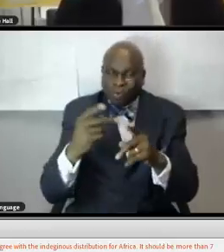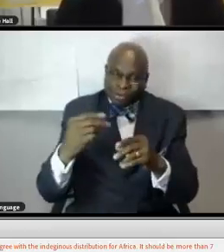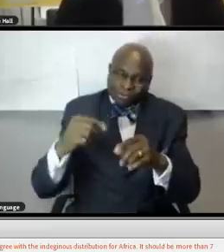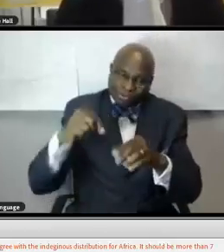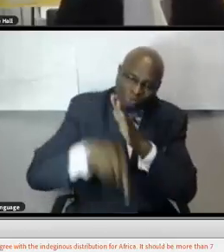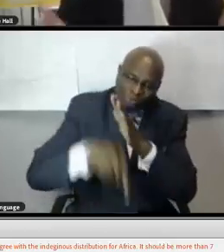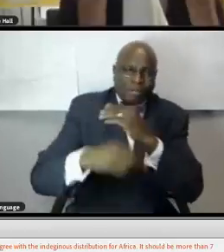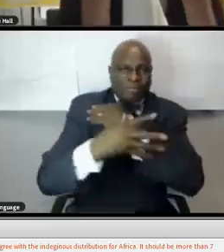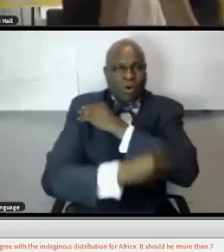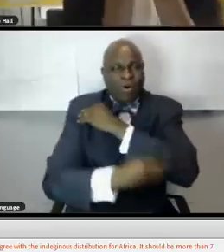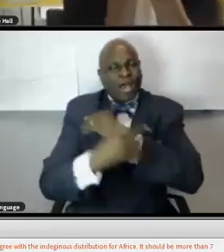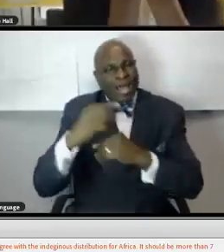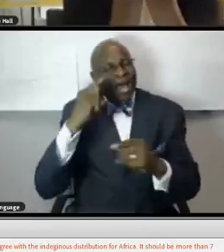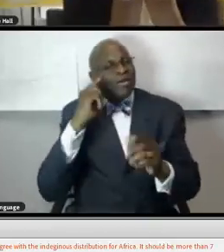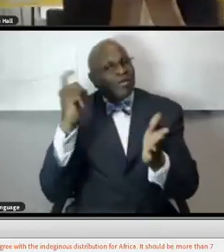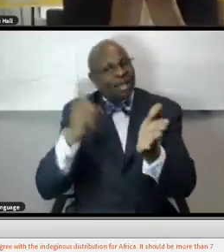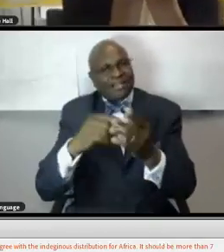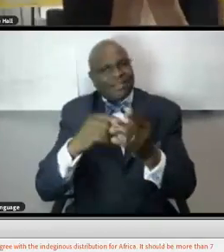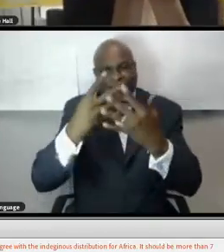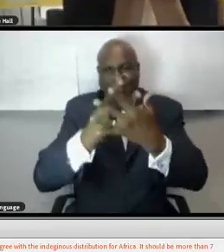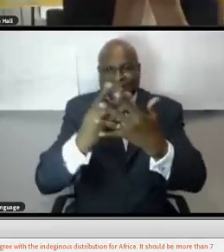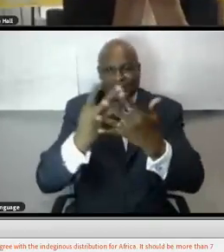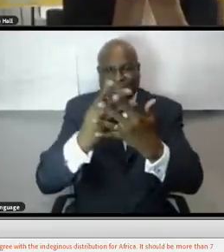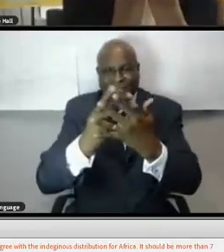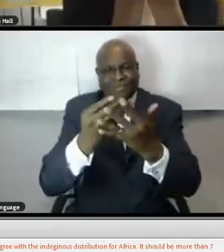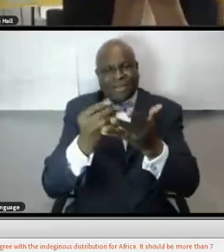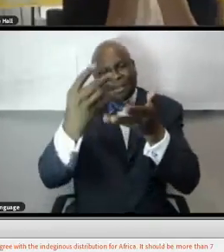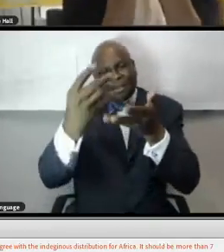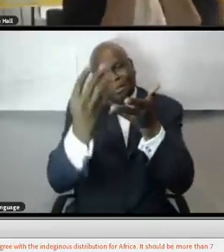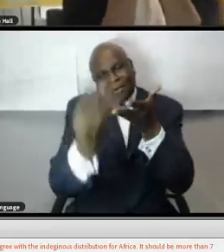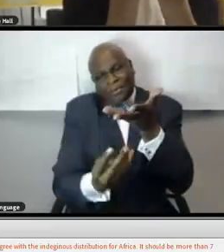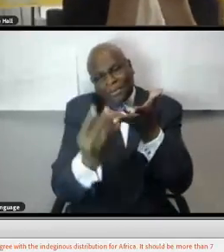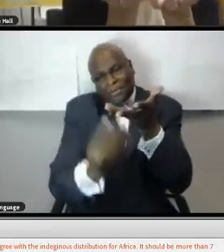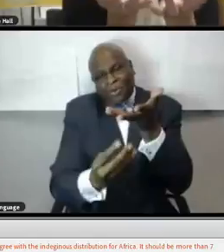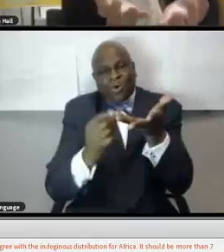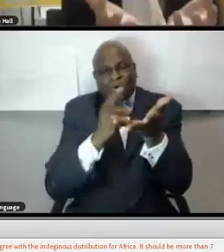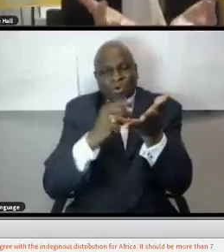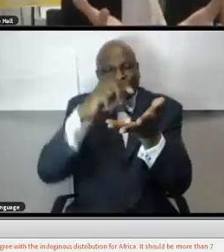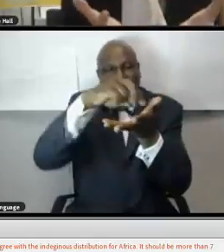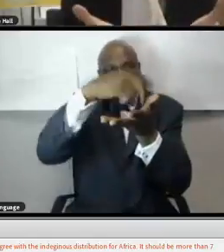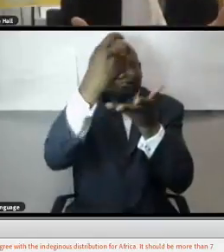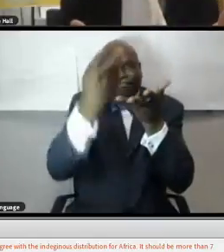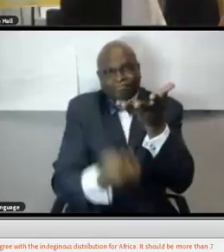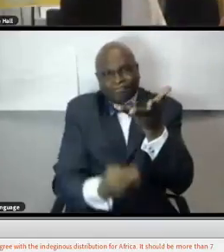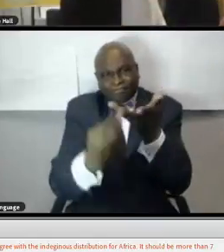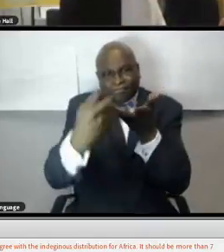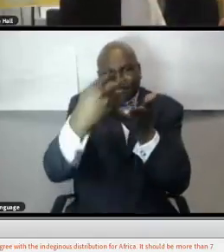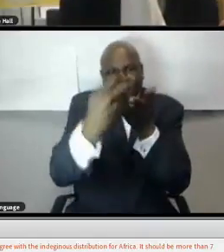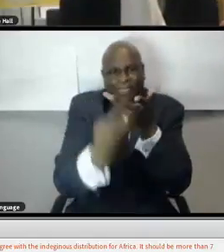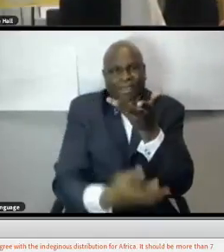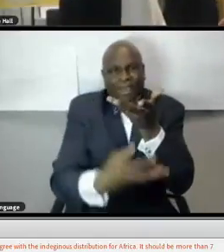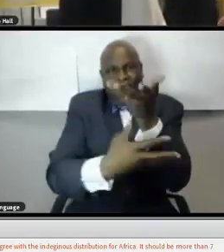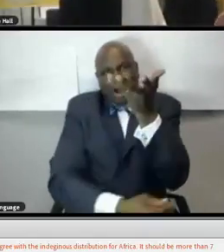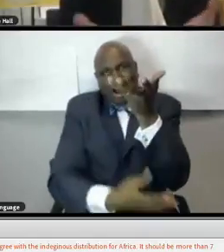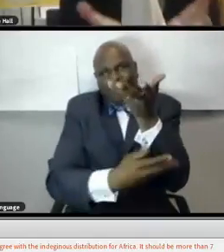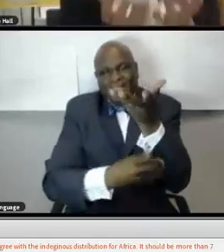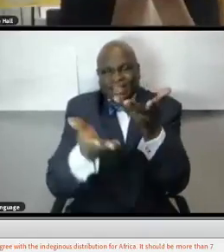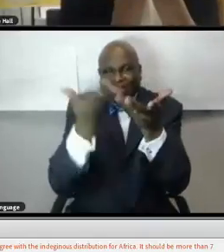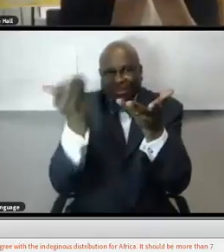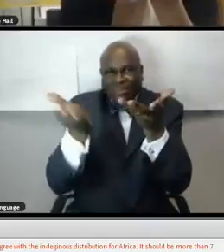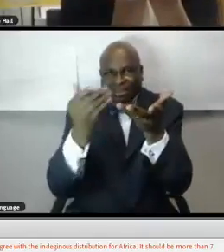So I visualize it as a sieve, and I visualize it as who's falling through that sieve out of poverty relatively